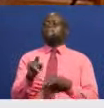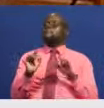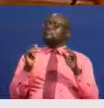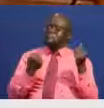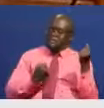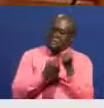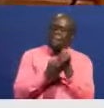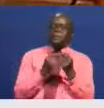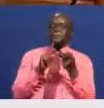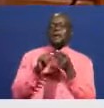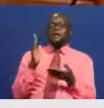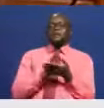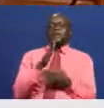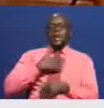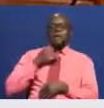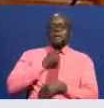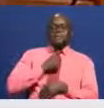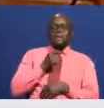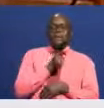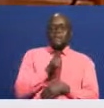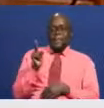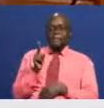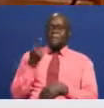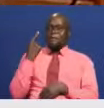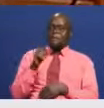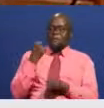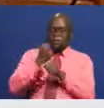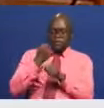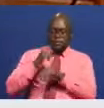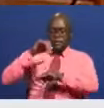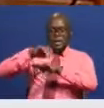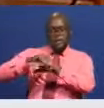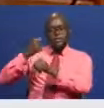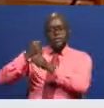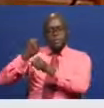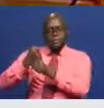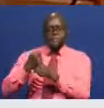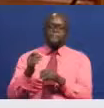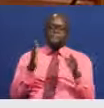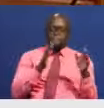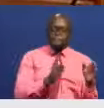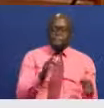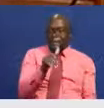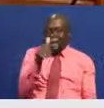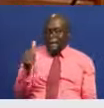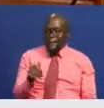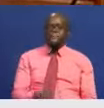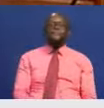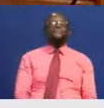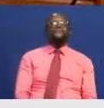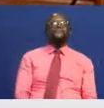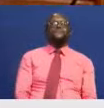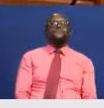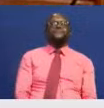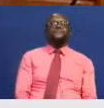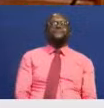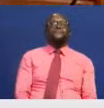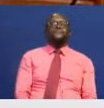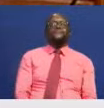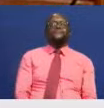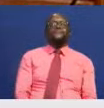applaud and also share our sympathies with them for doing an excellent job. Mr. Speaker, sir, allow me to